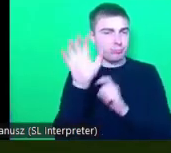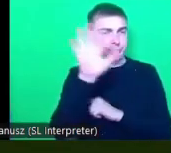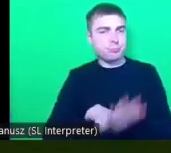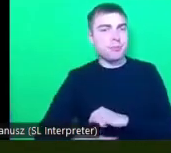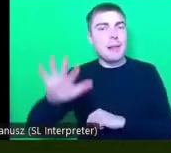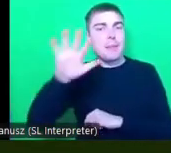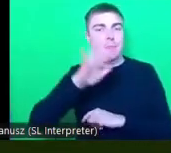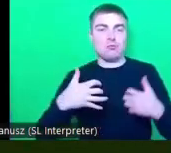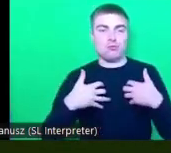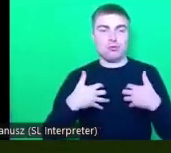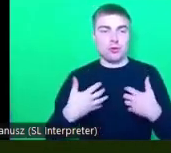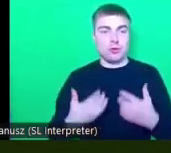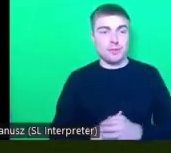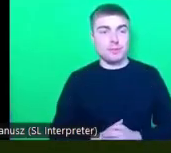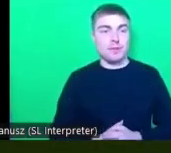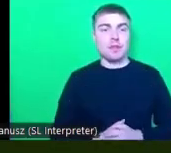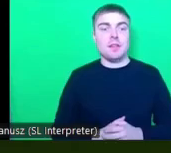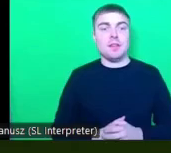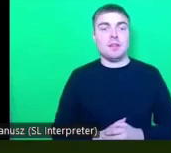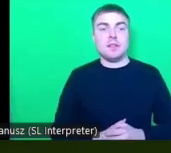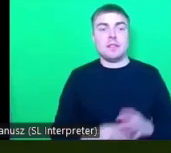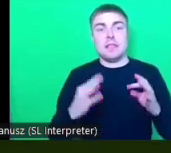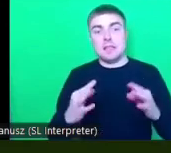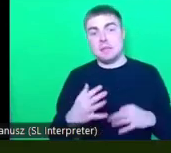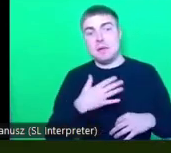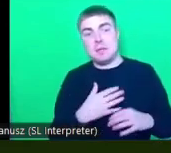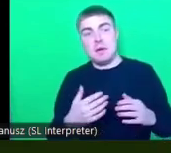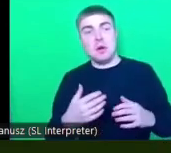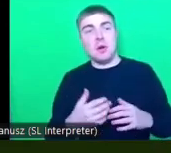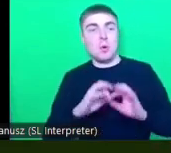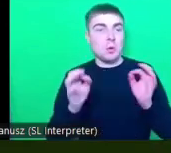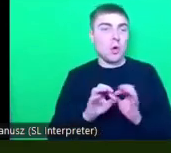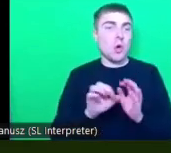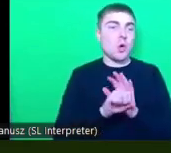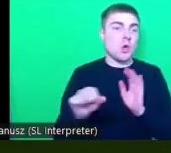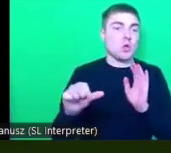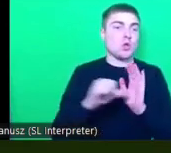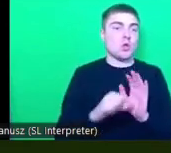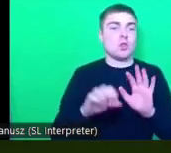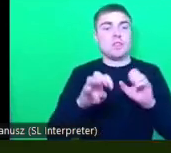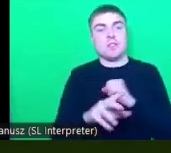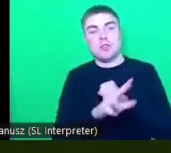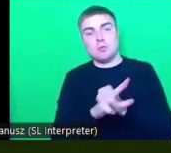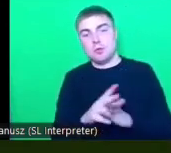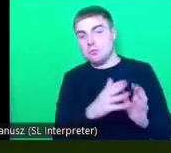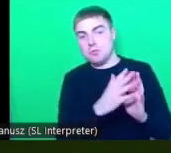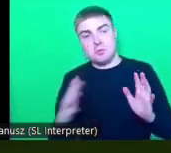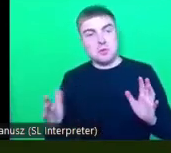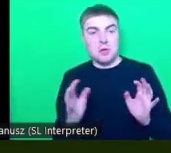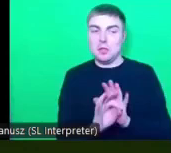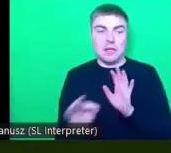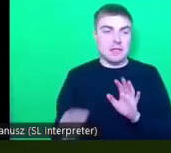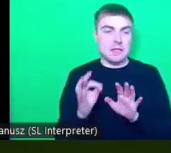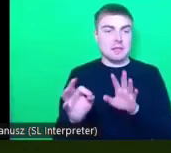the 1980s, but now wolves are actually also establishing in the southern part of Sweden. And here's pretty interesting because here we have actually